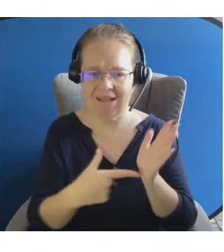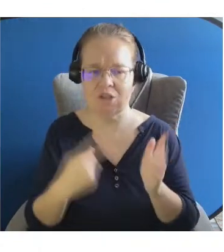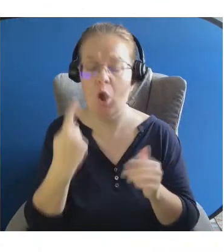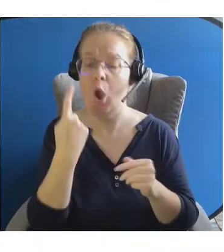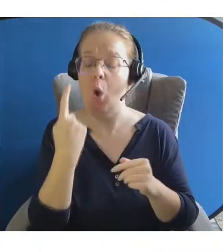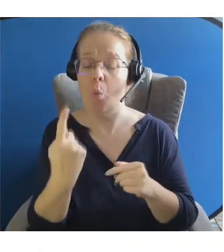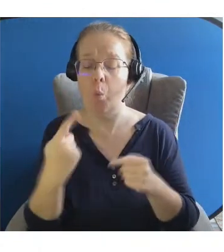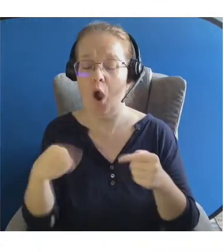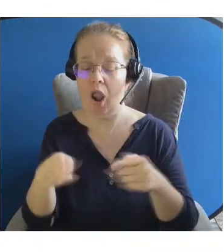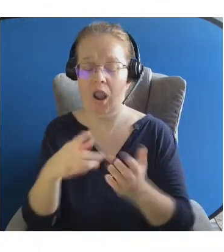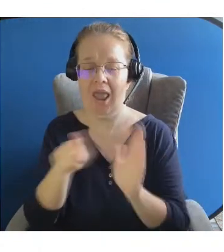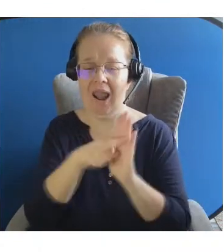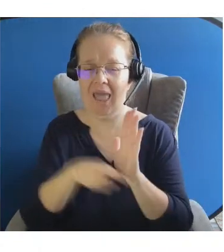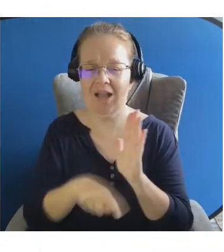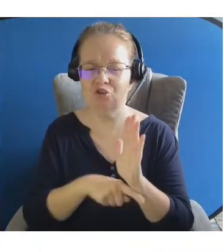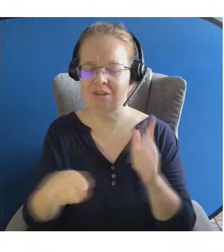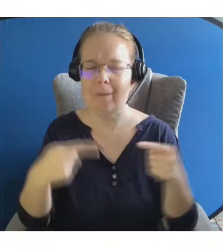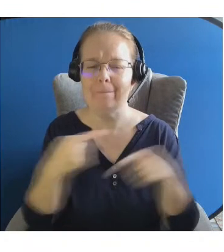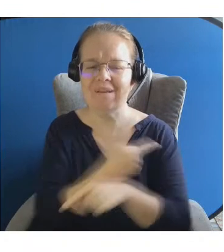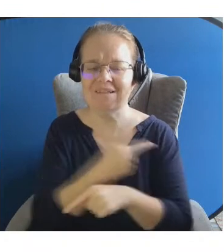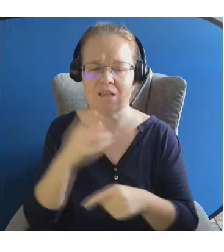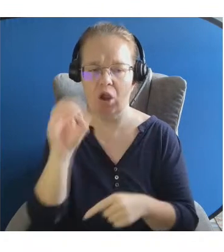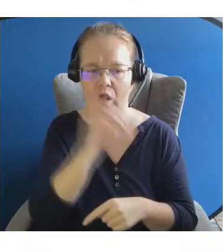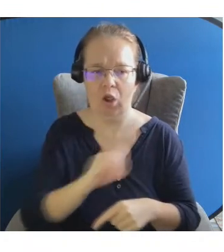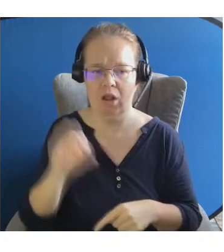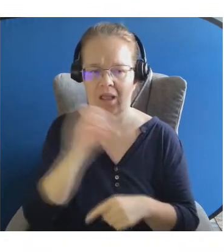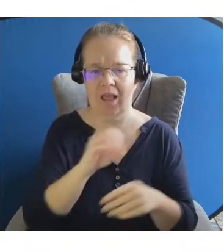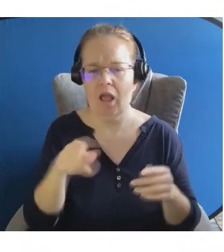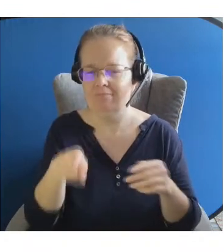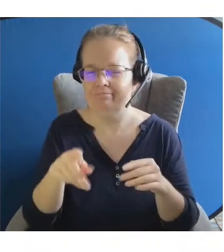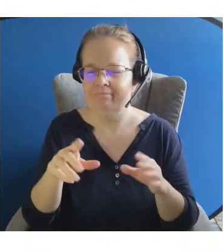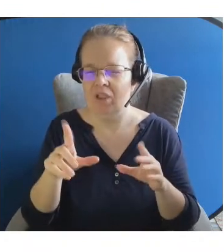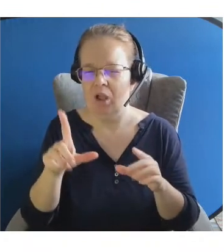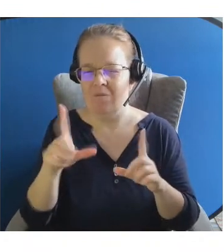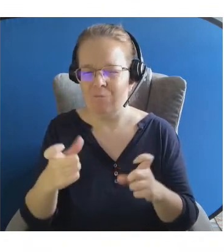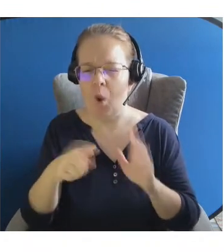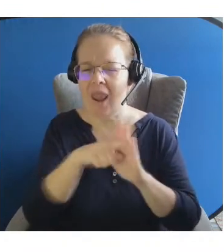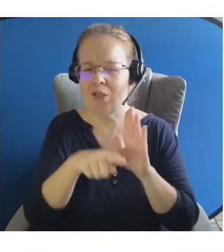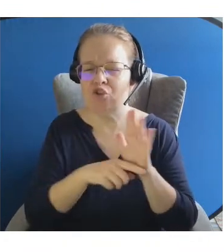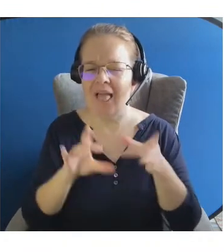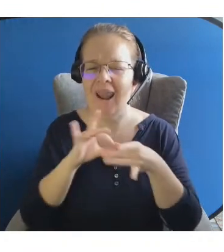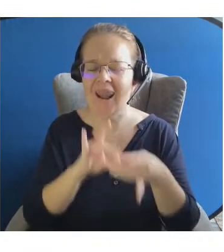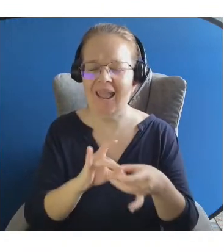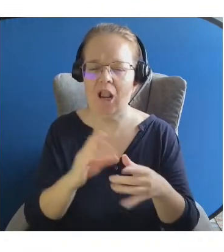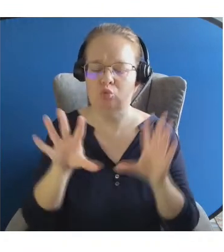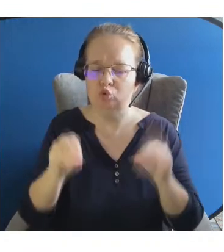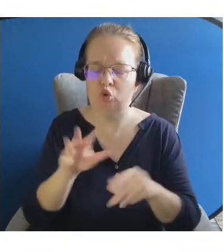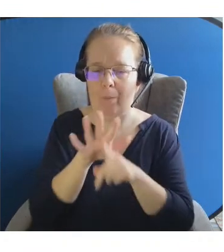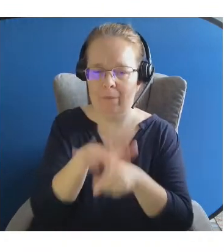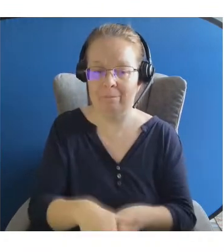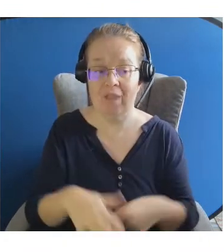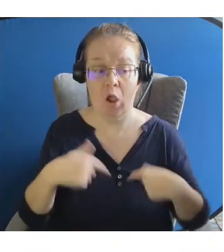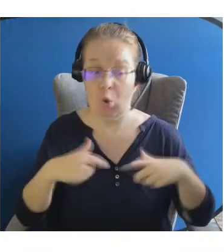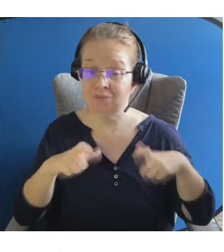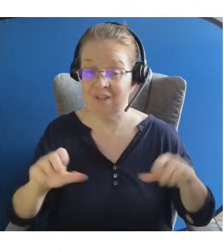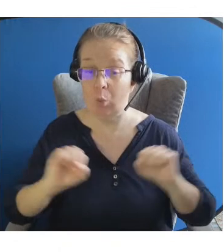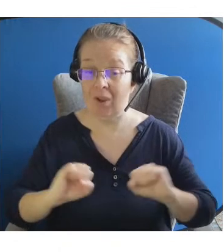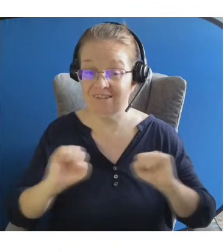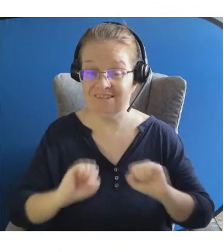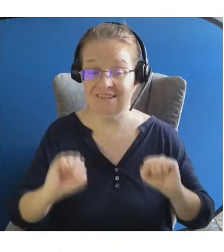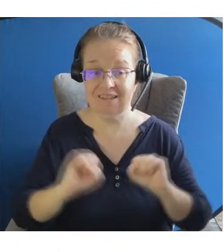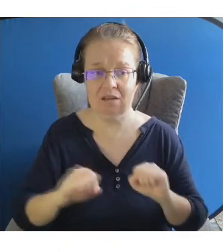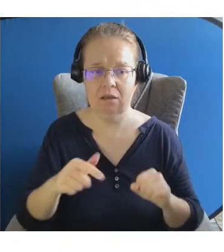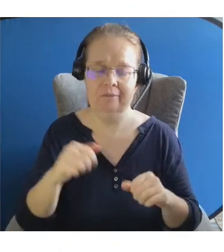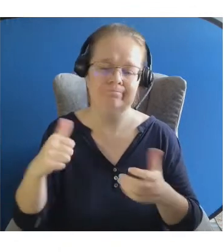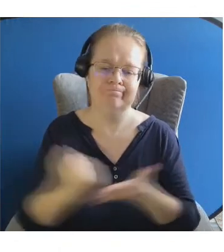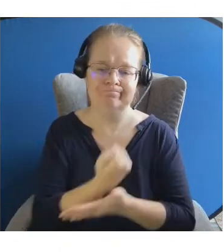legislation at European level is an anti-discrimination legislation that we are still waiting for it, because it's been blocked in